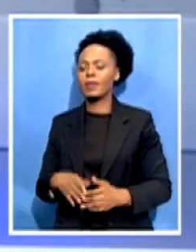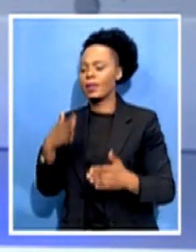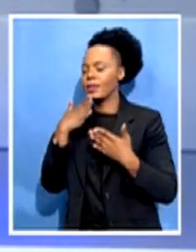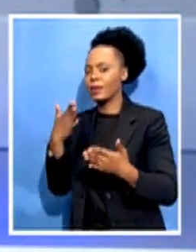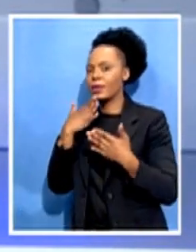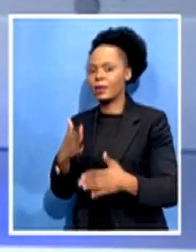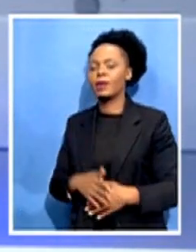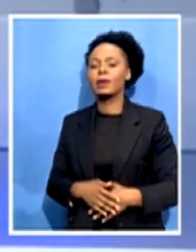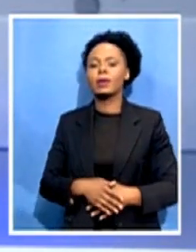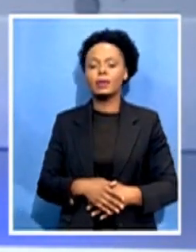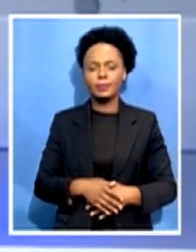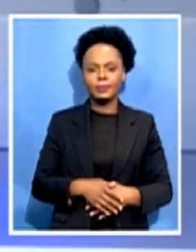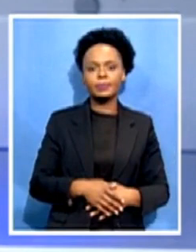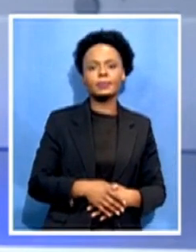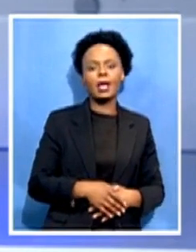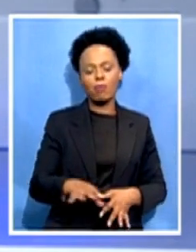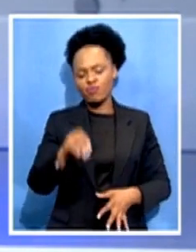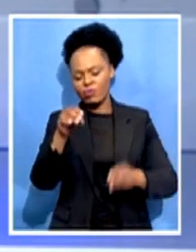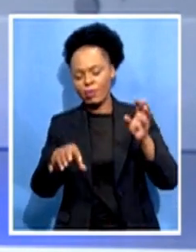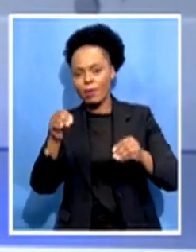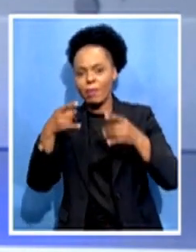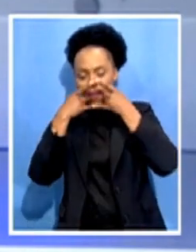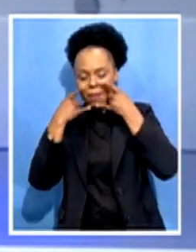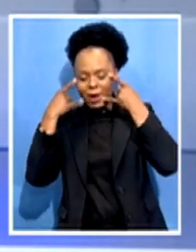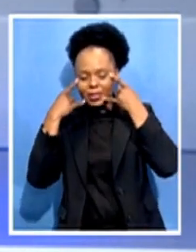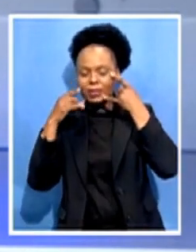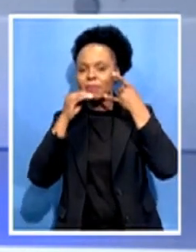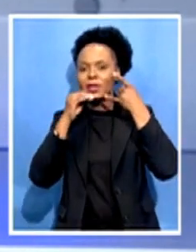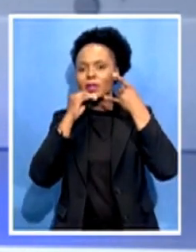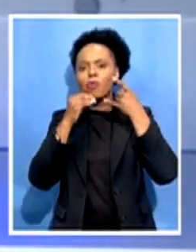tells you that waste is a human problem. It is a societal problem. We're going to go